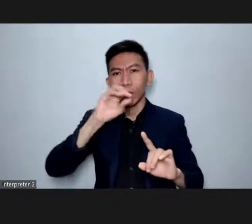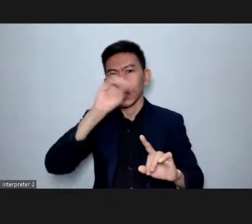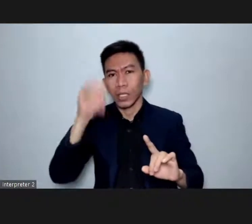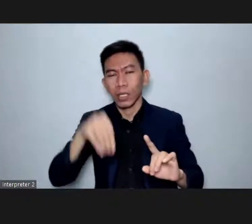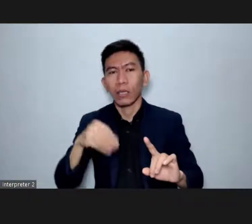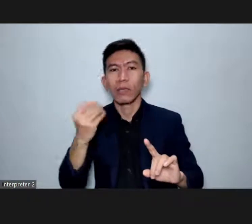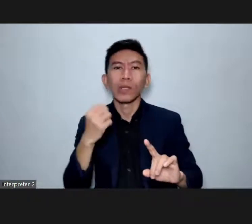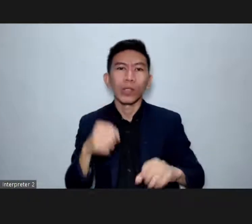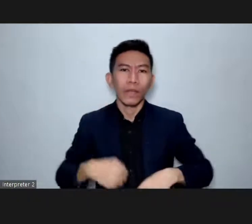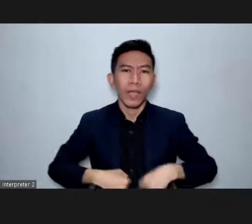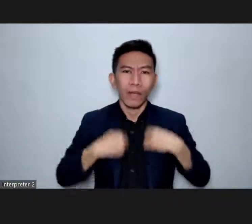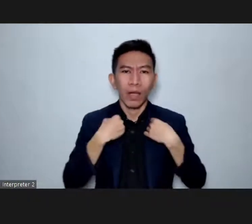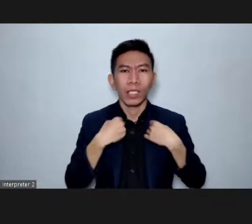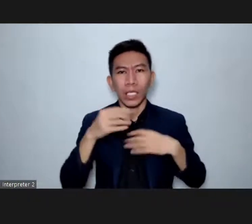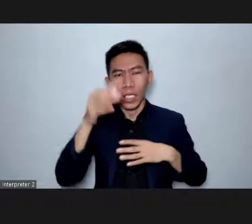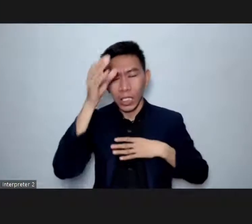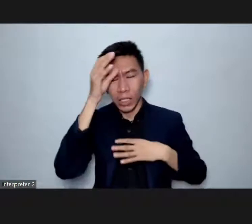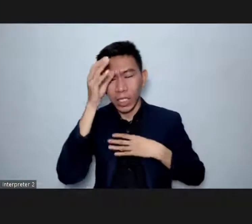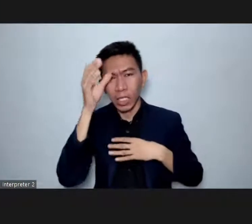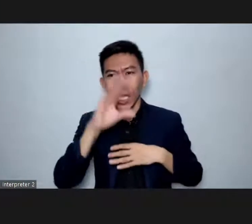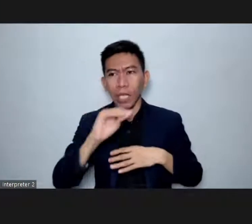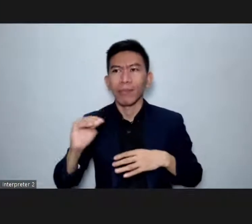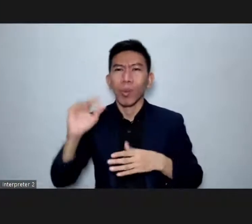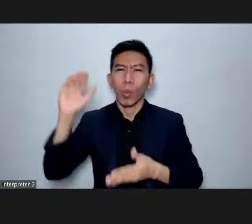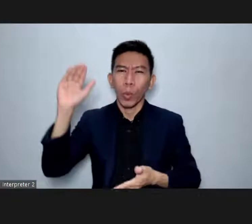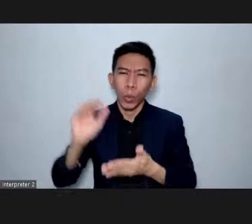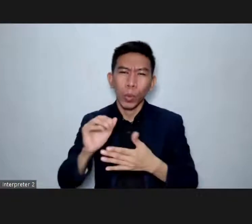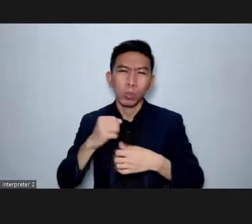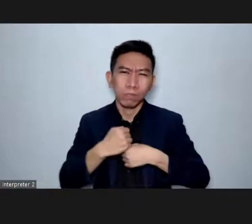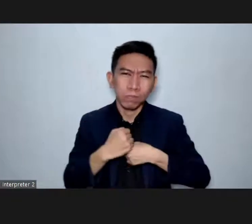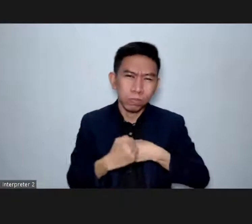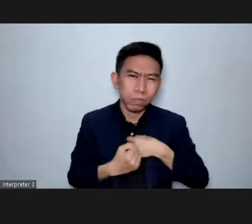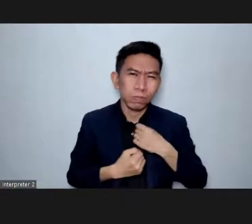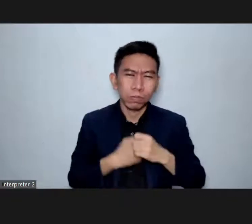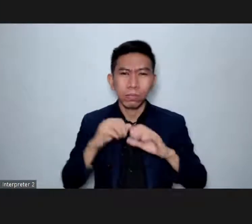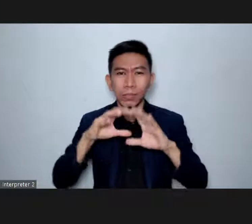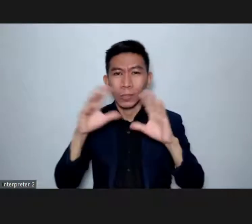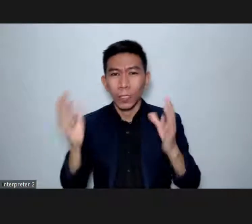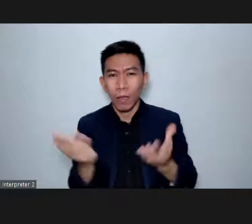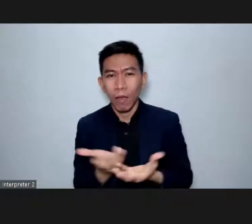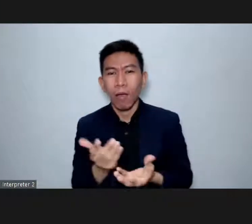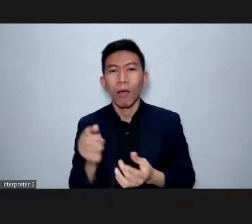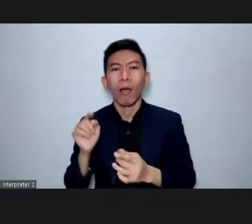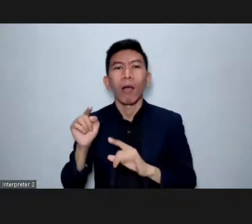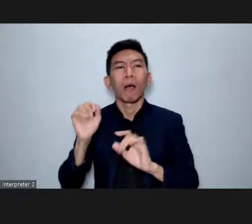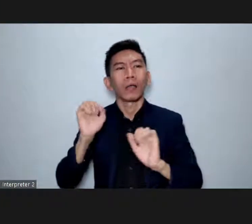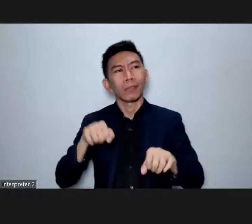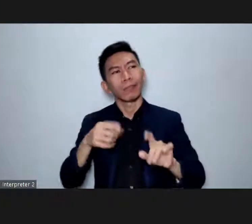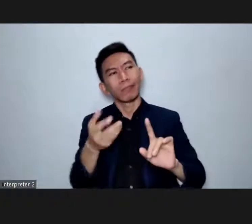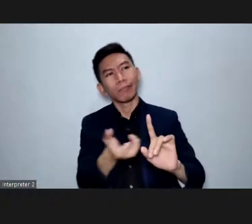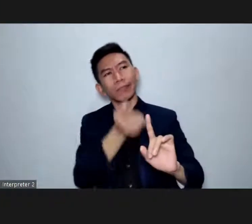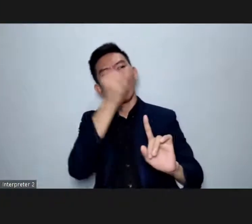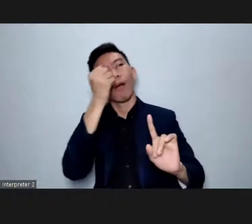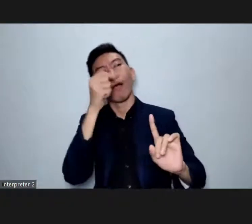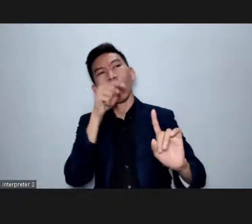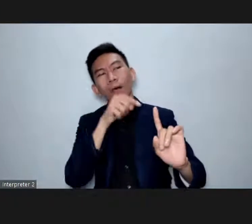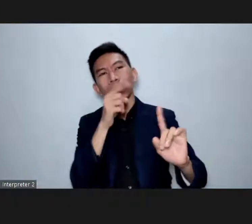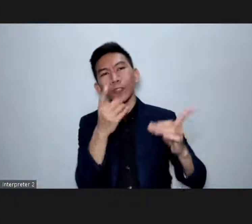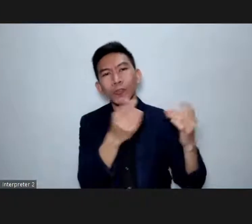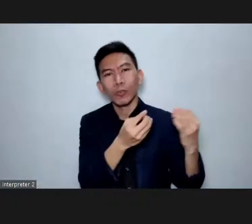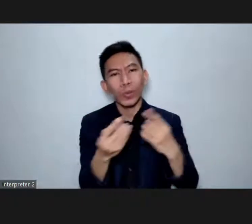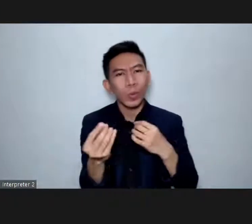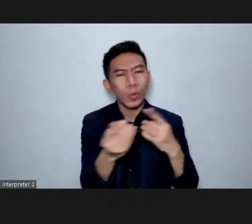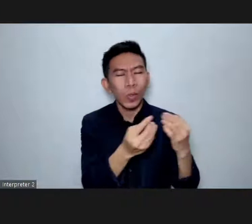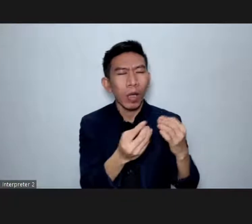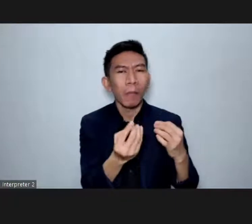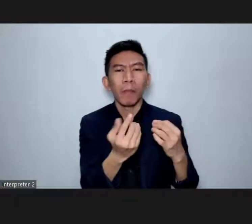reduce suffering globally. And these are points that are showing us clear direction of what we can actually do, but more than that, on how to